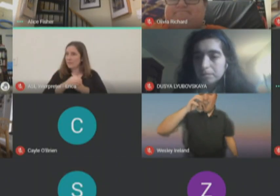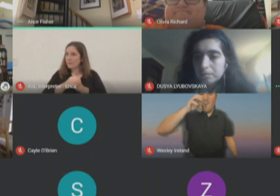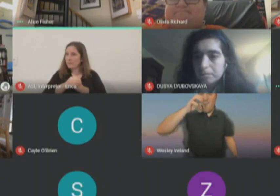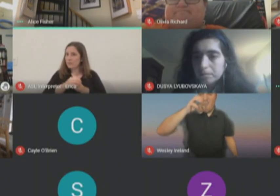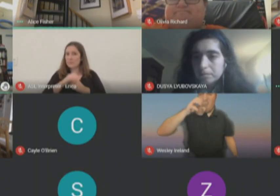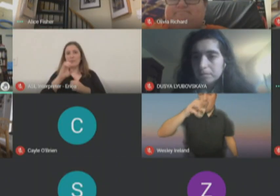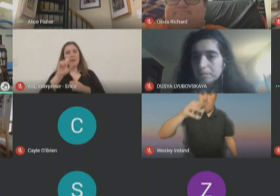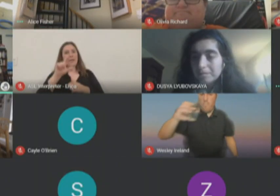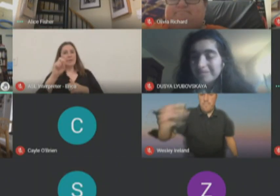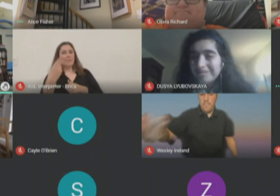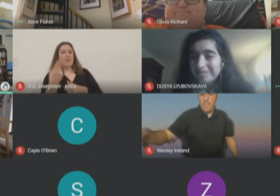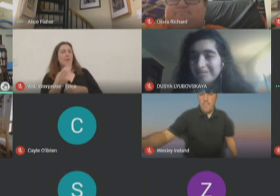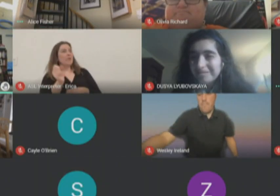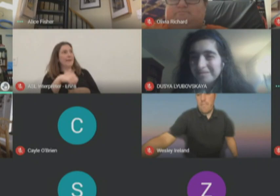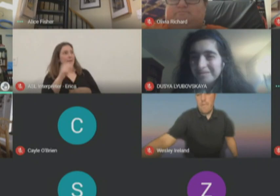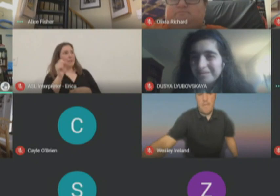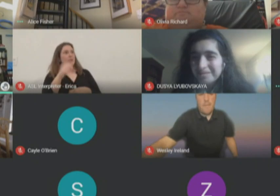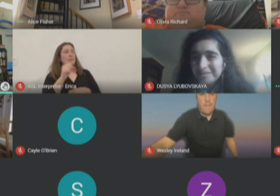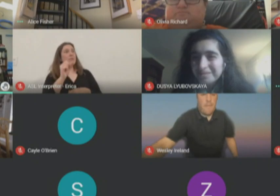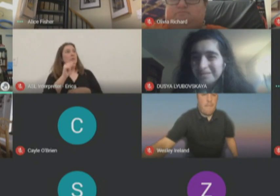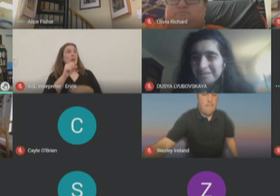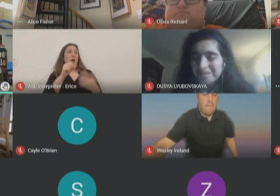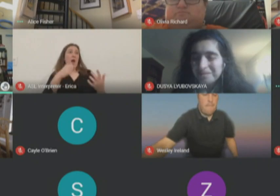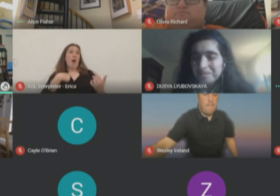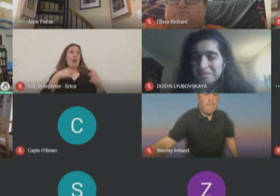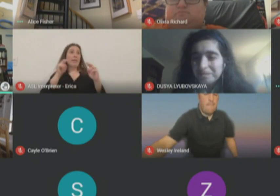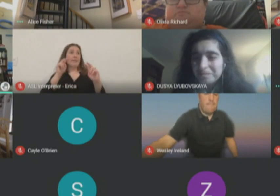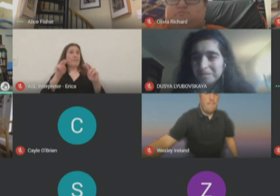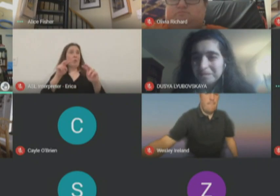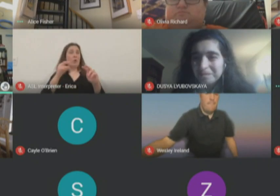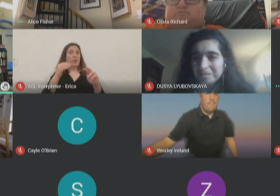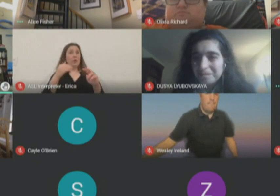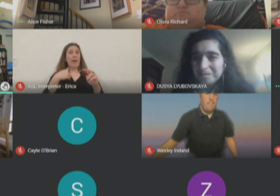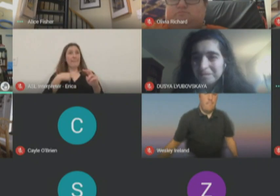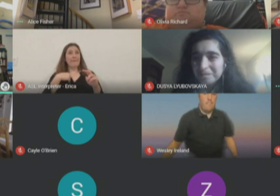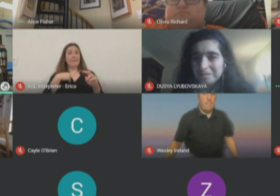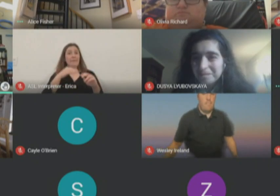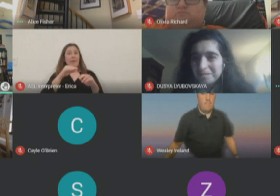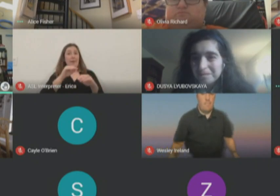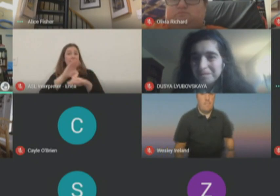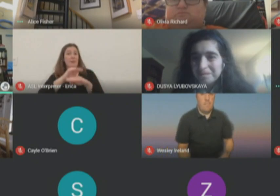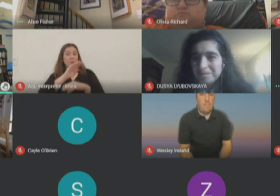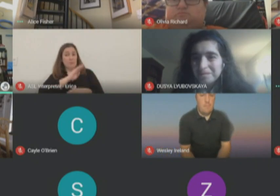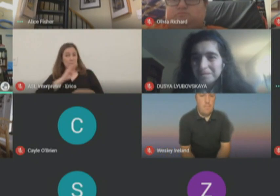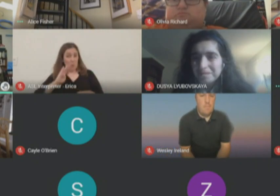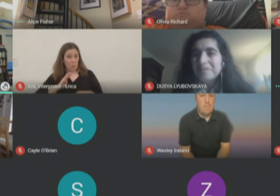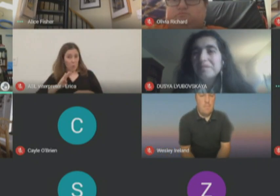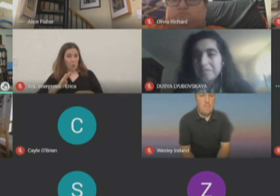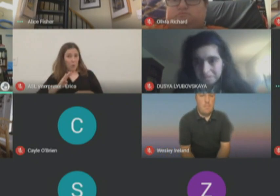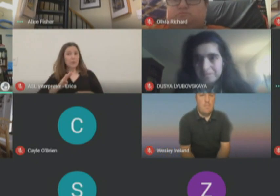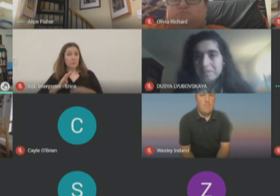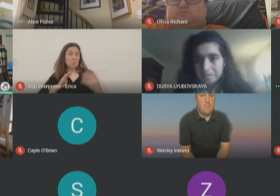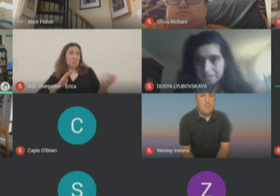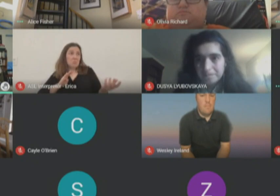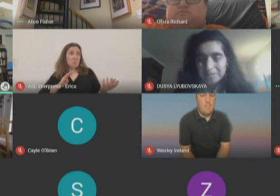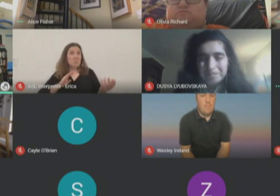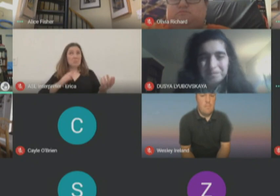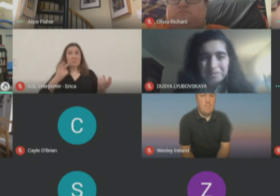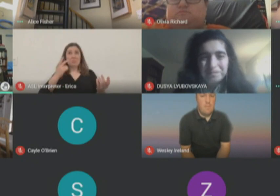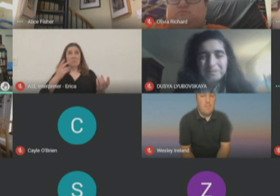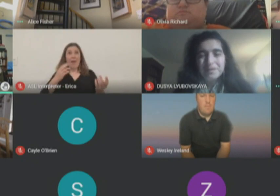Yes, and that we look forward to having the advisory board having notice ourselves in advance.